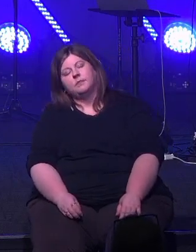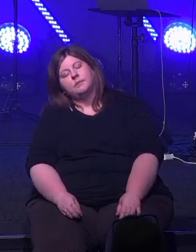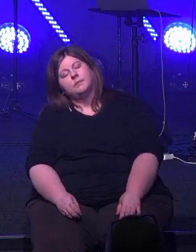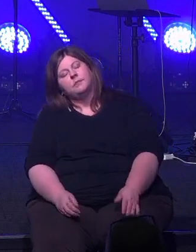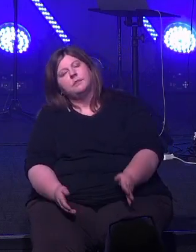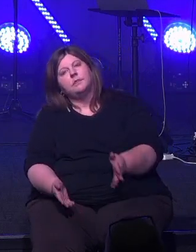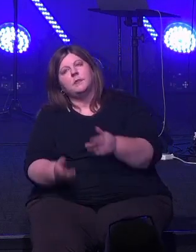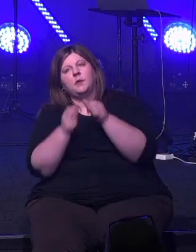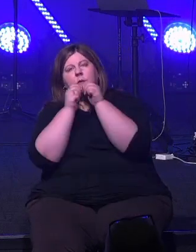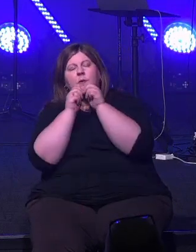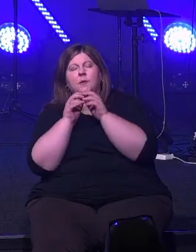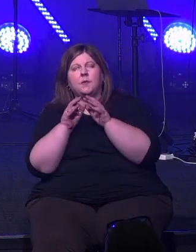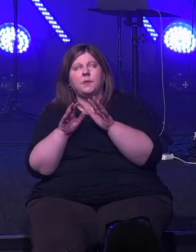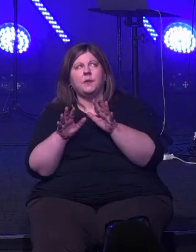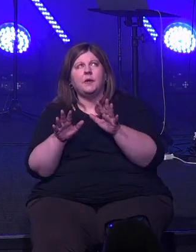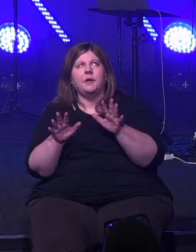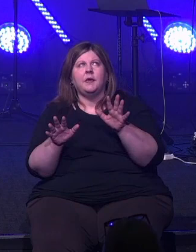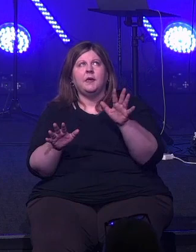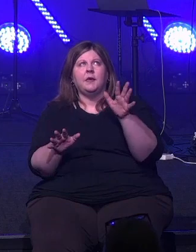Blessed